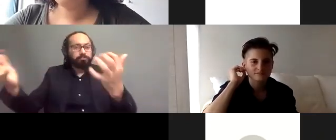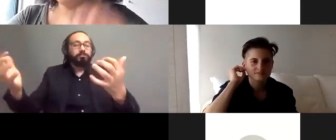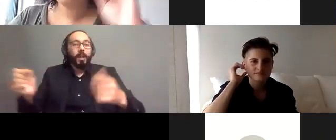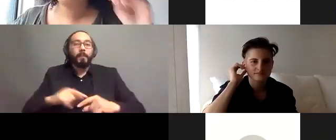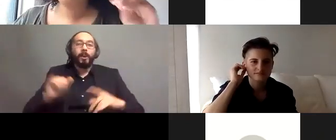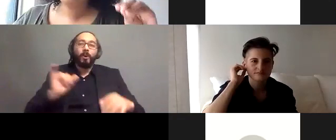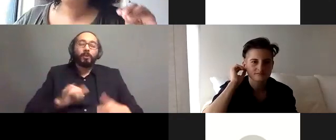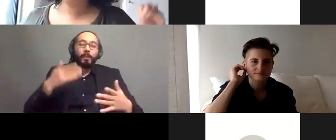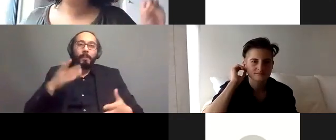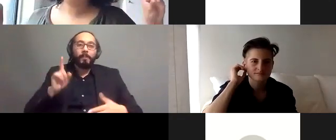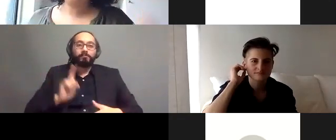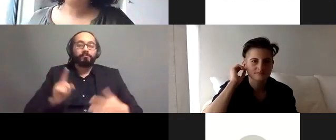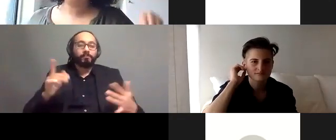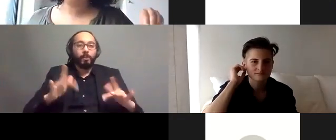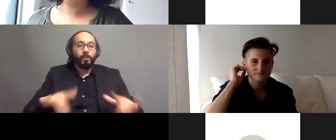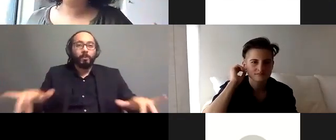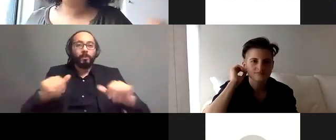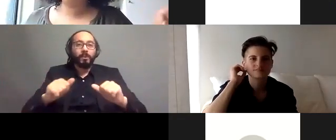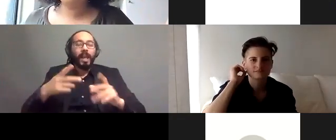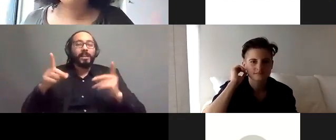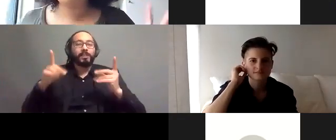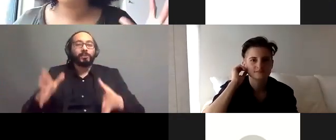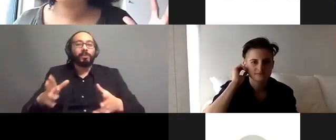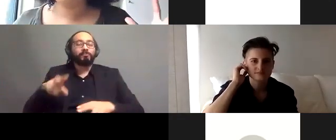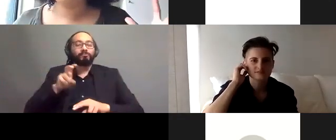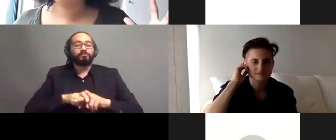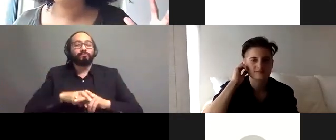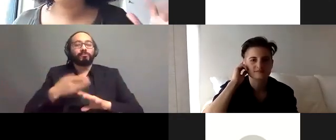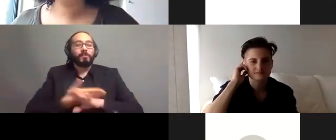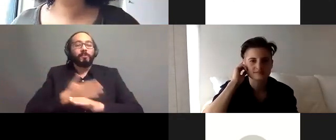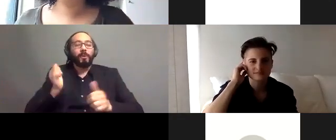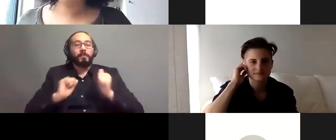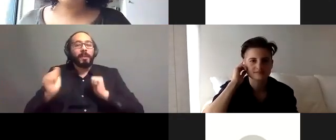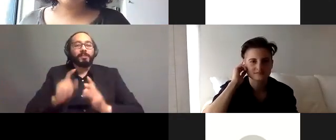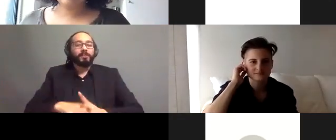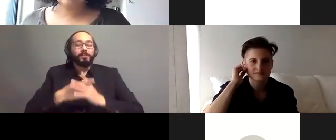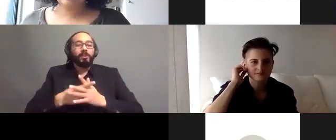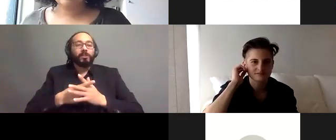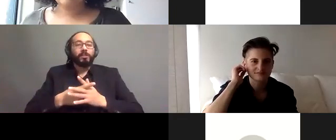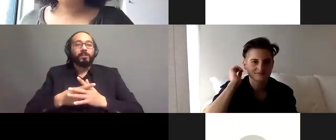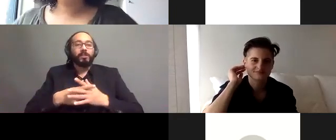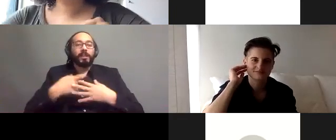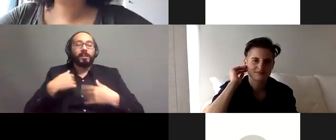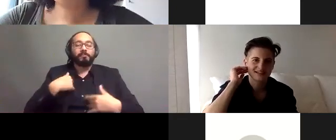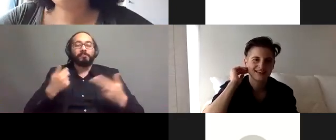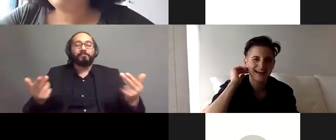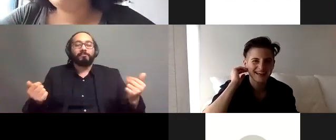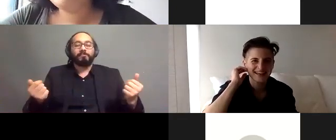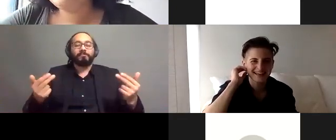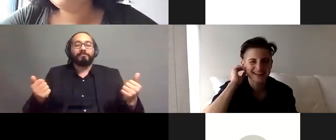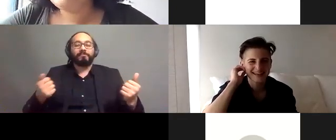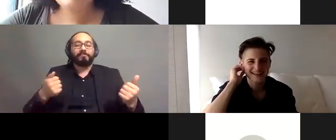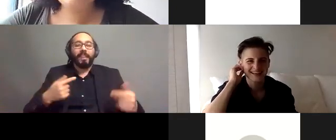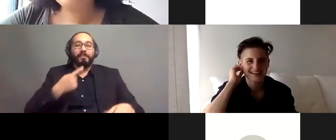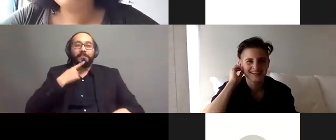being a director and like sitting in a theater before the play starts and just being like, haha. Like I just miss that